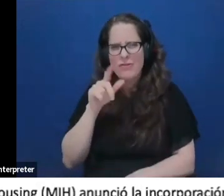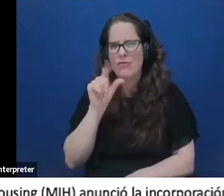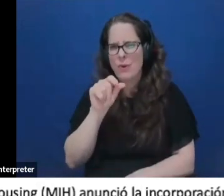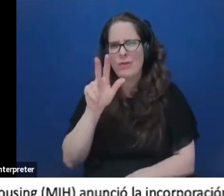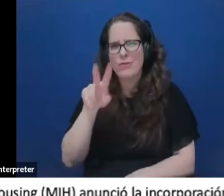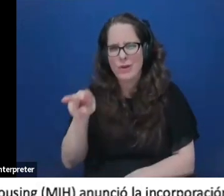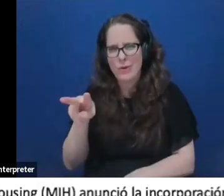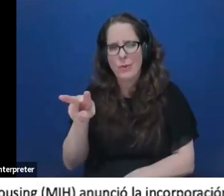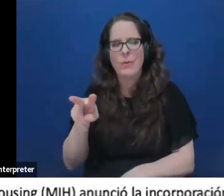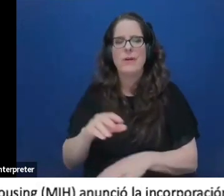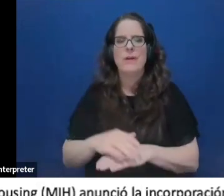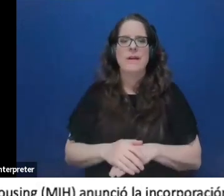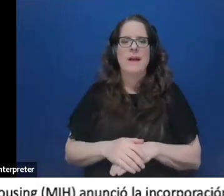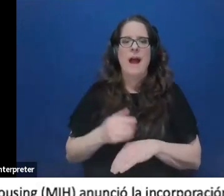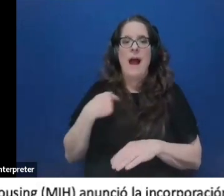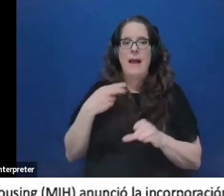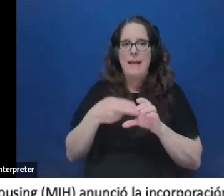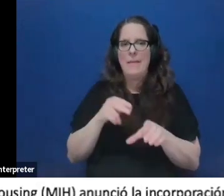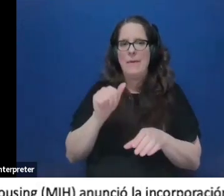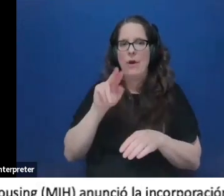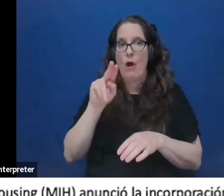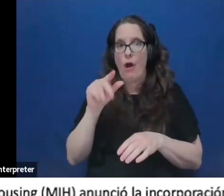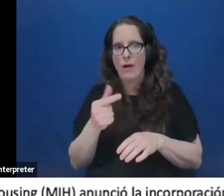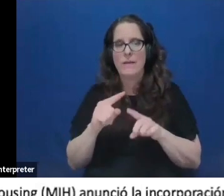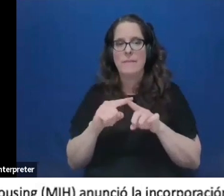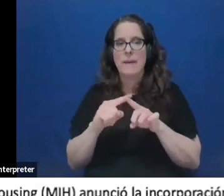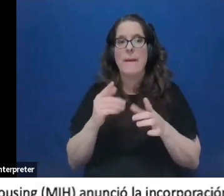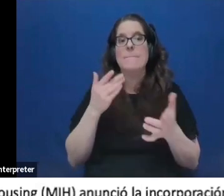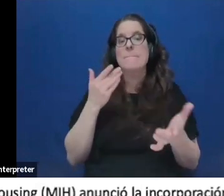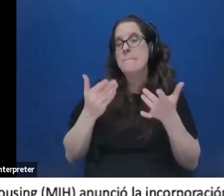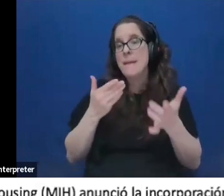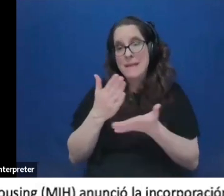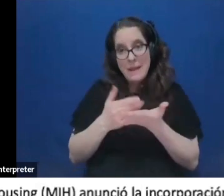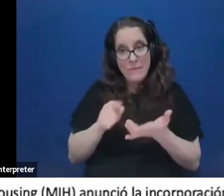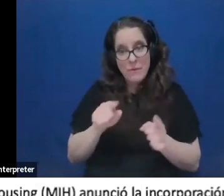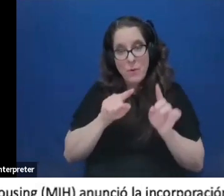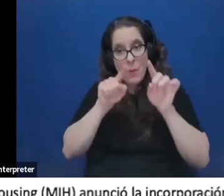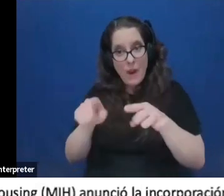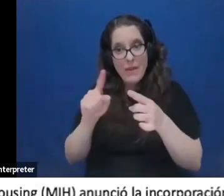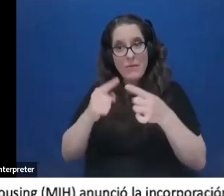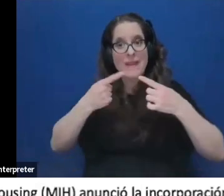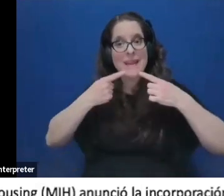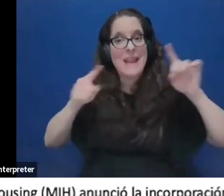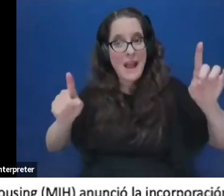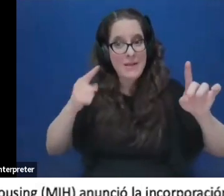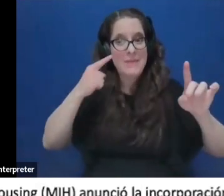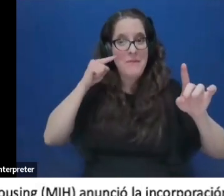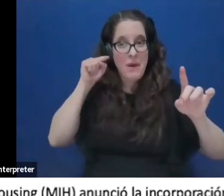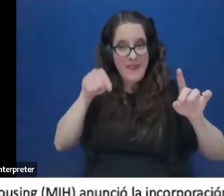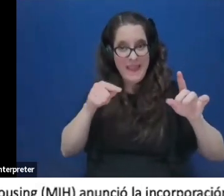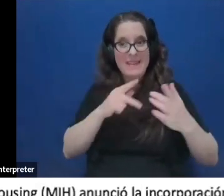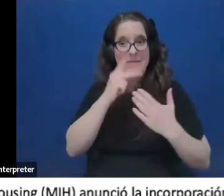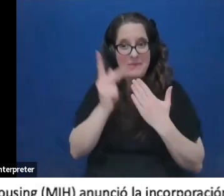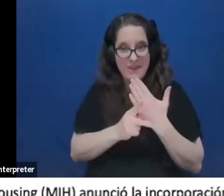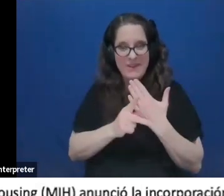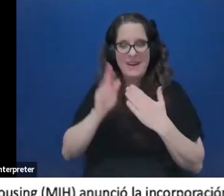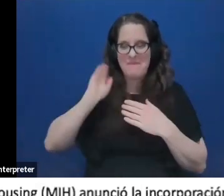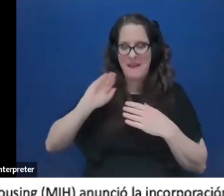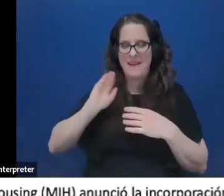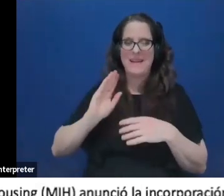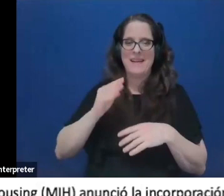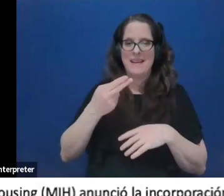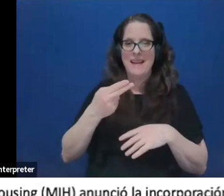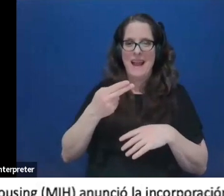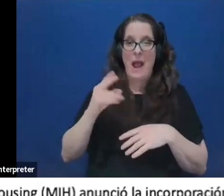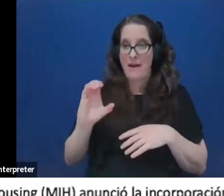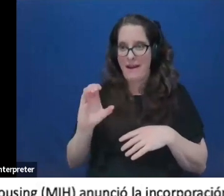lot of you may know this or may have even been at the announcement in Howard County when it happened. Then Governor